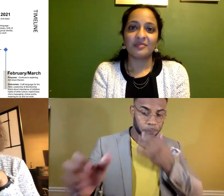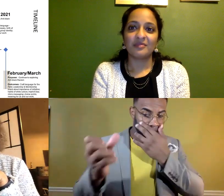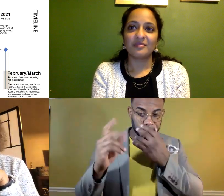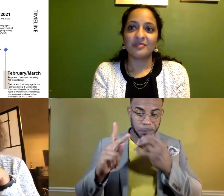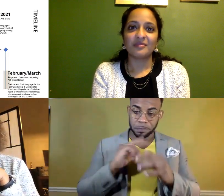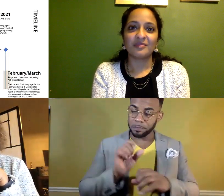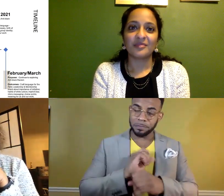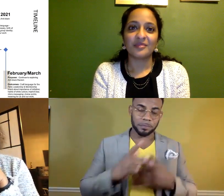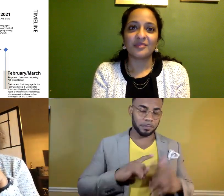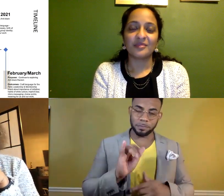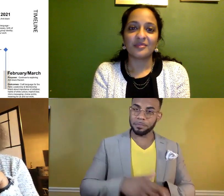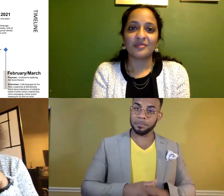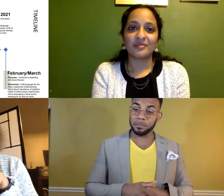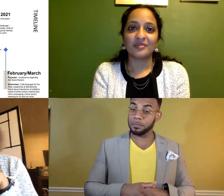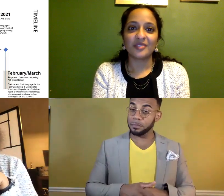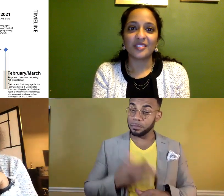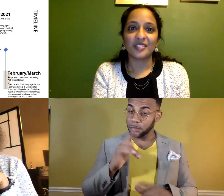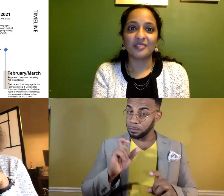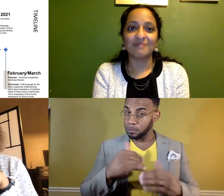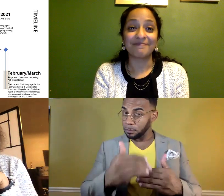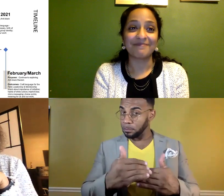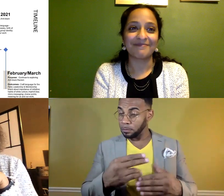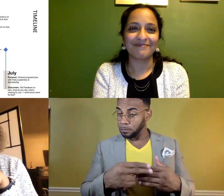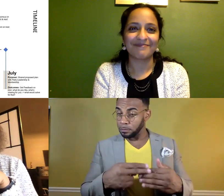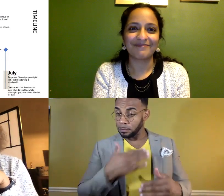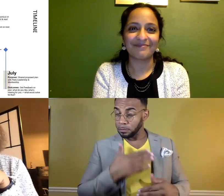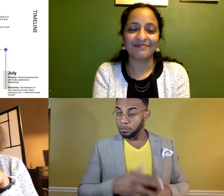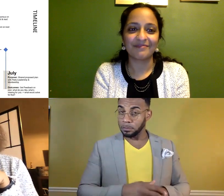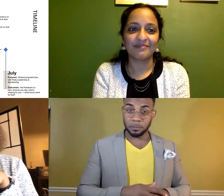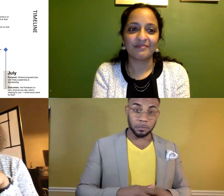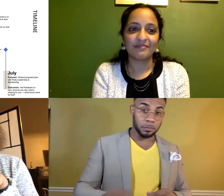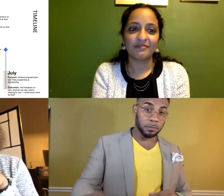super excited about that. If we go to the next slide,